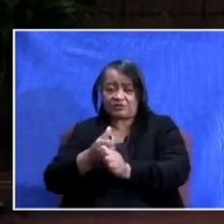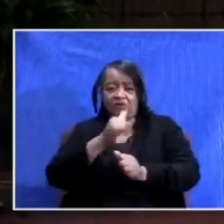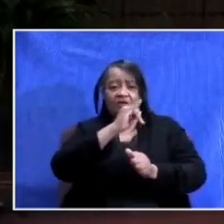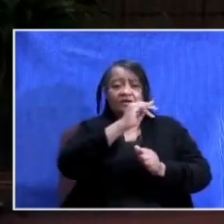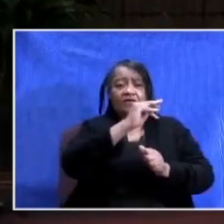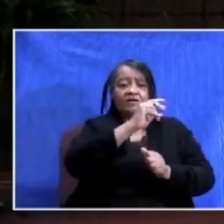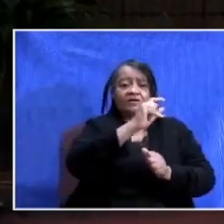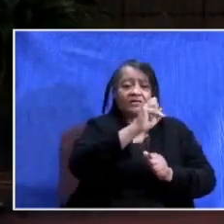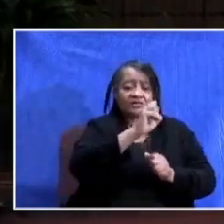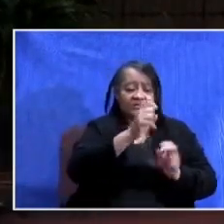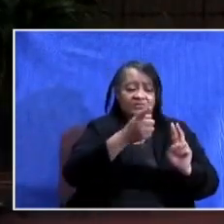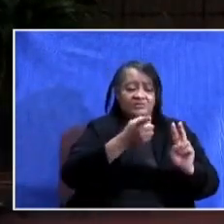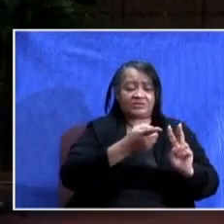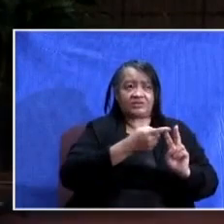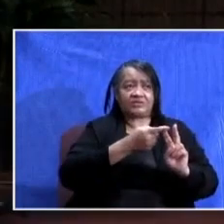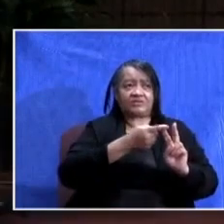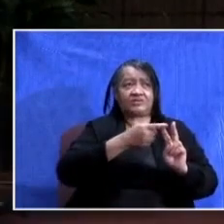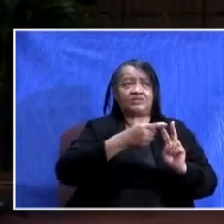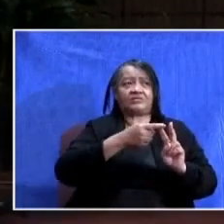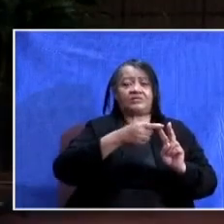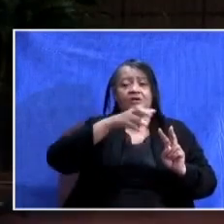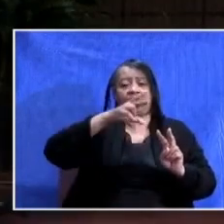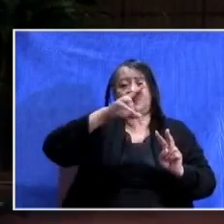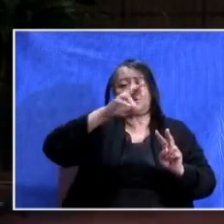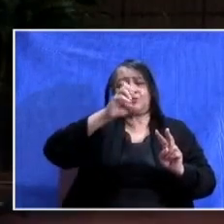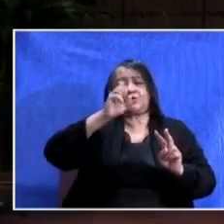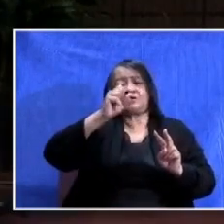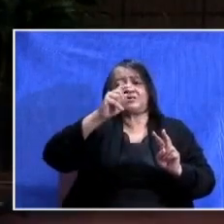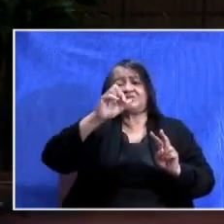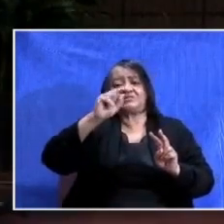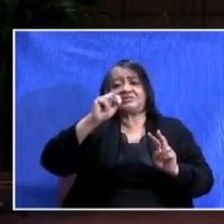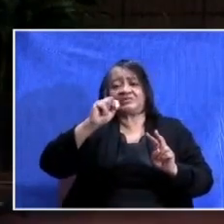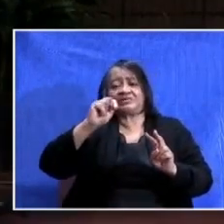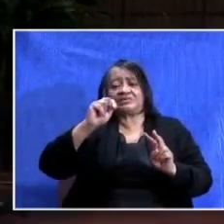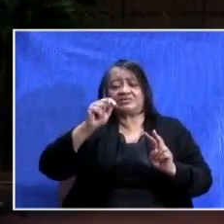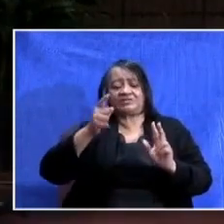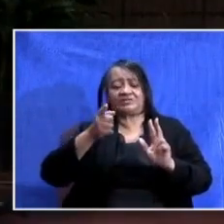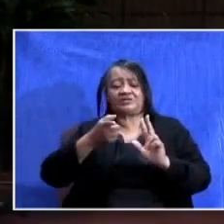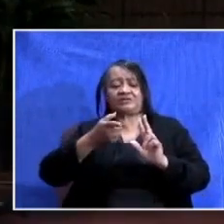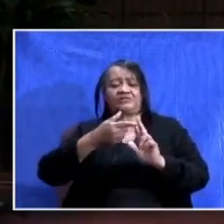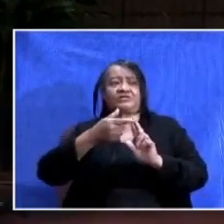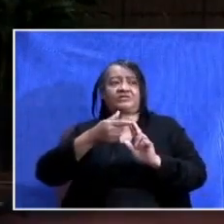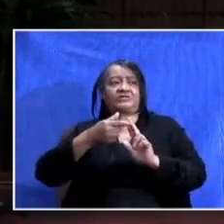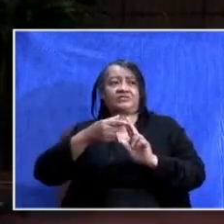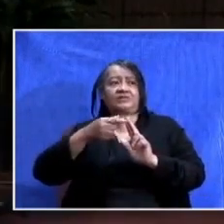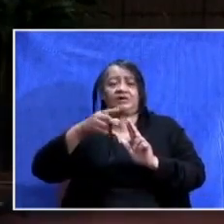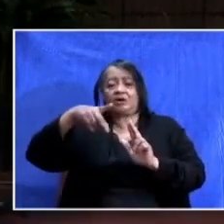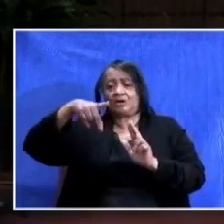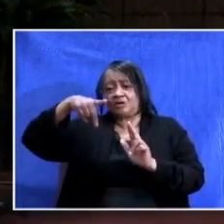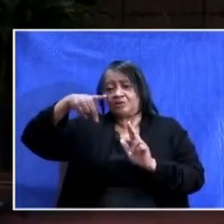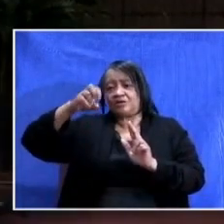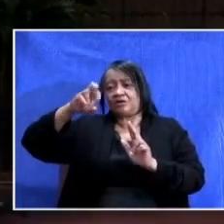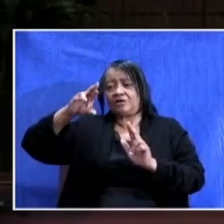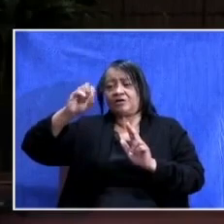Insist, resist, persist. And here it is, assist.